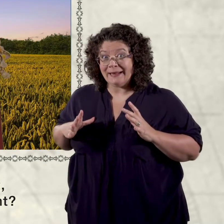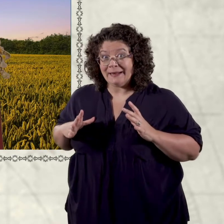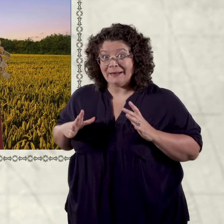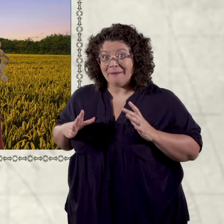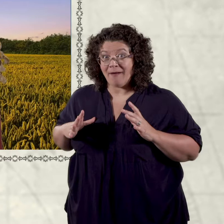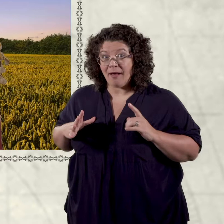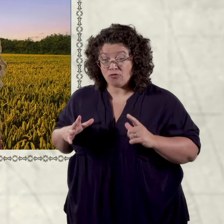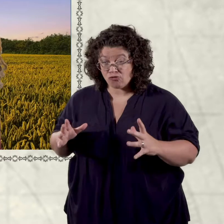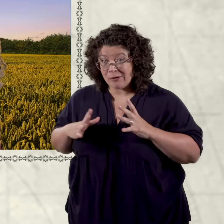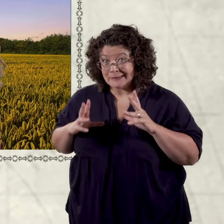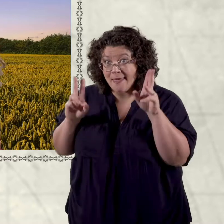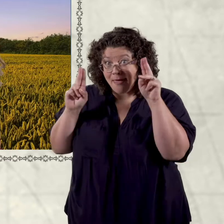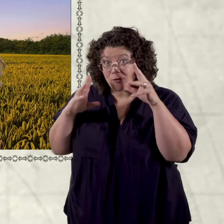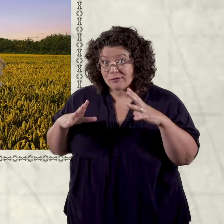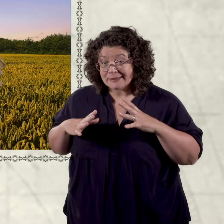Are you ready hare?